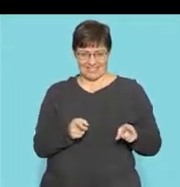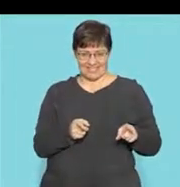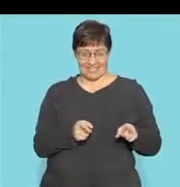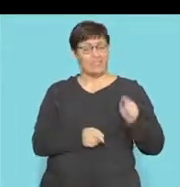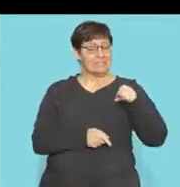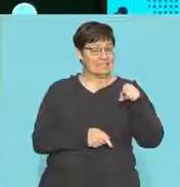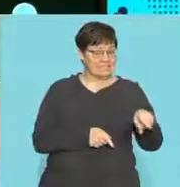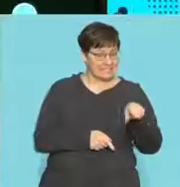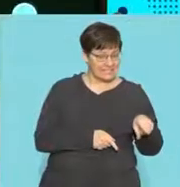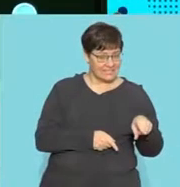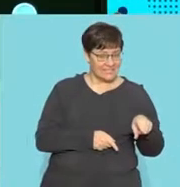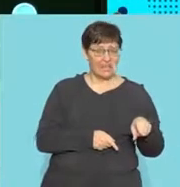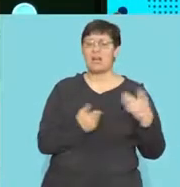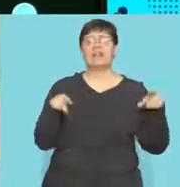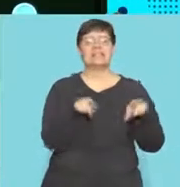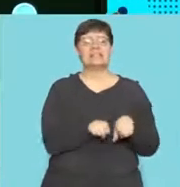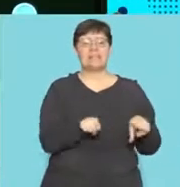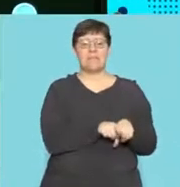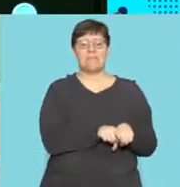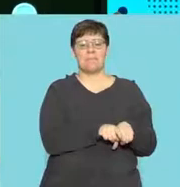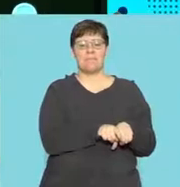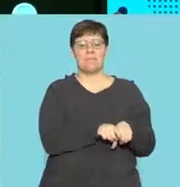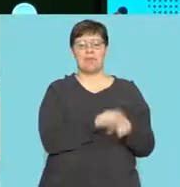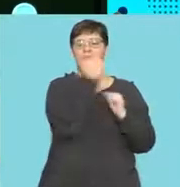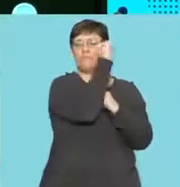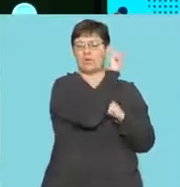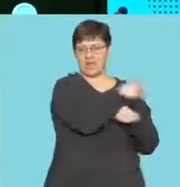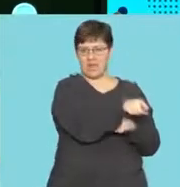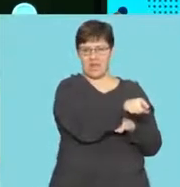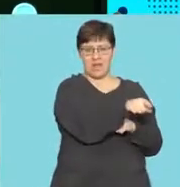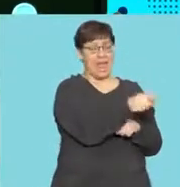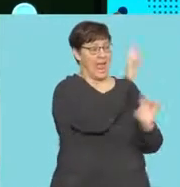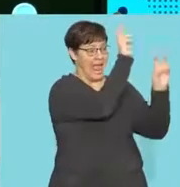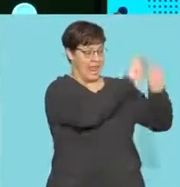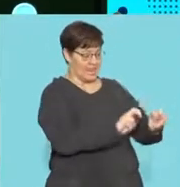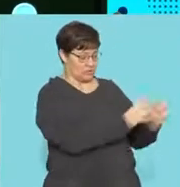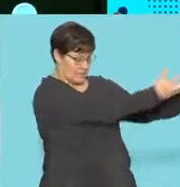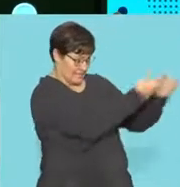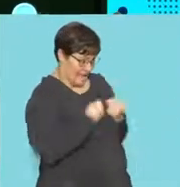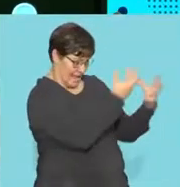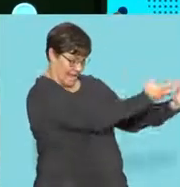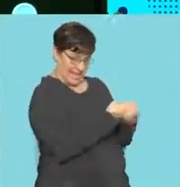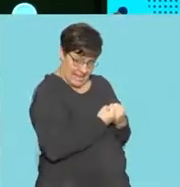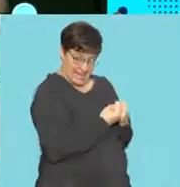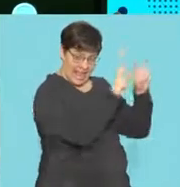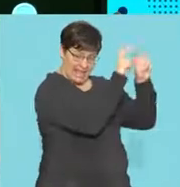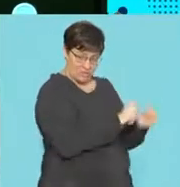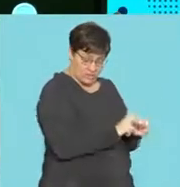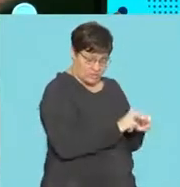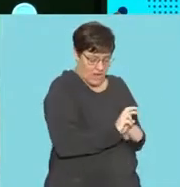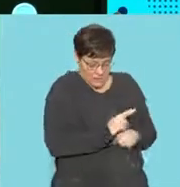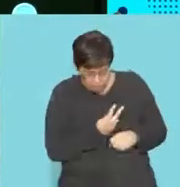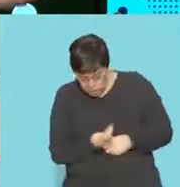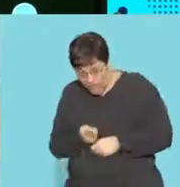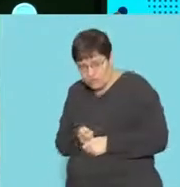electrolytic cell is like the electric motor. It's taking input, electricity, and it's giving